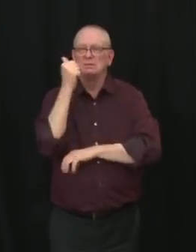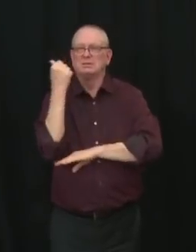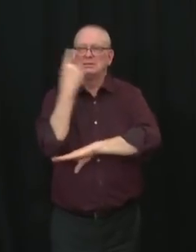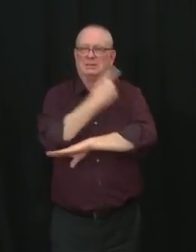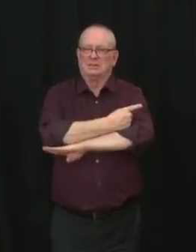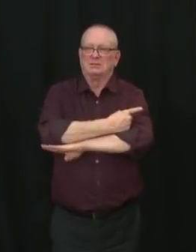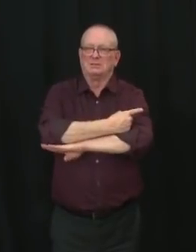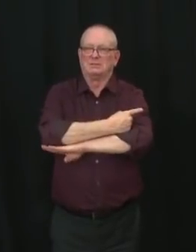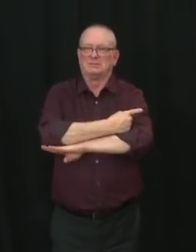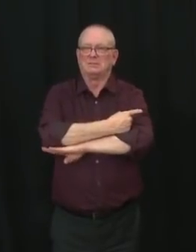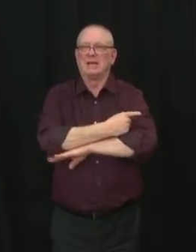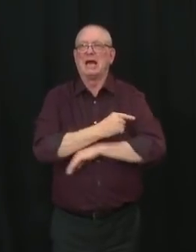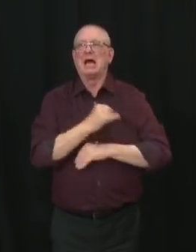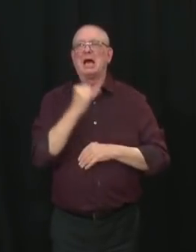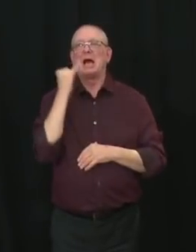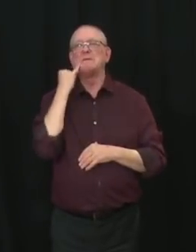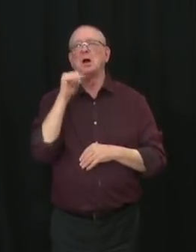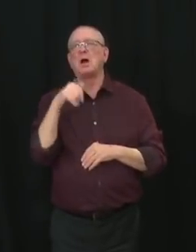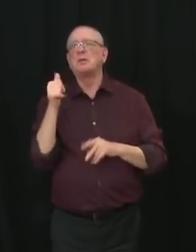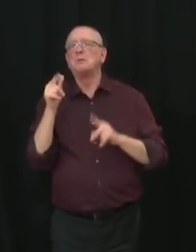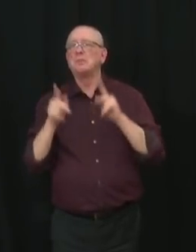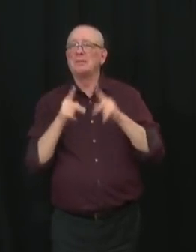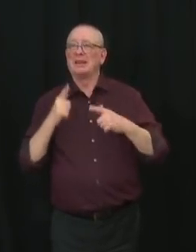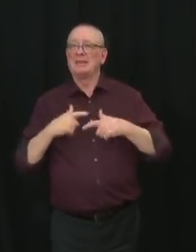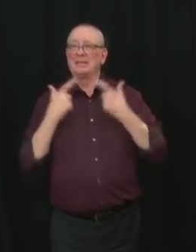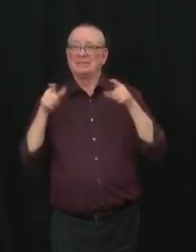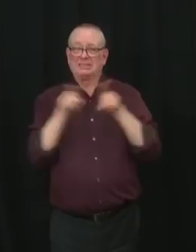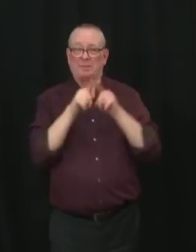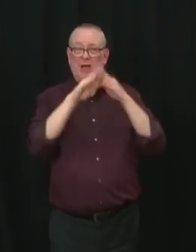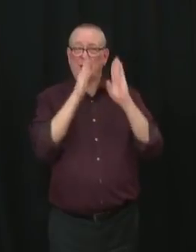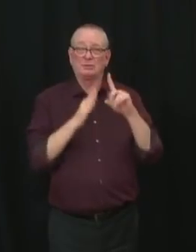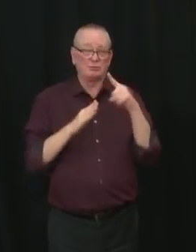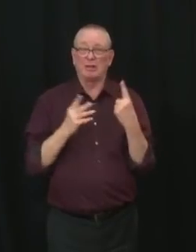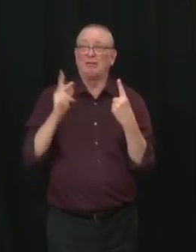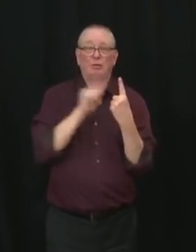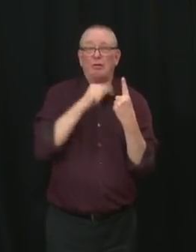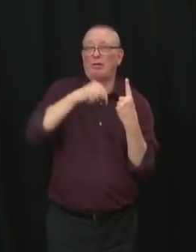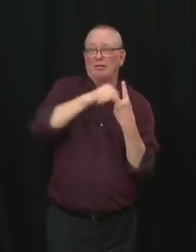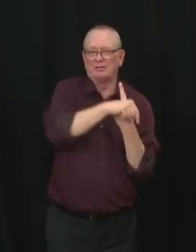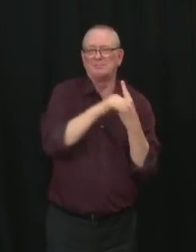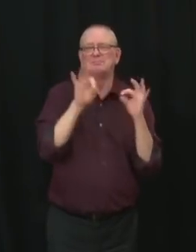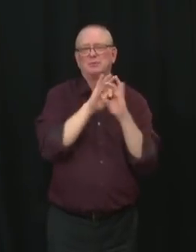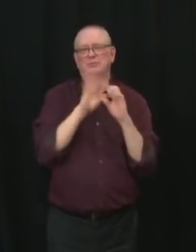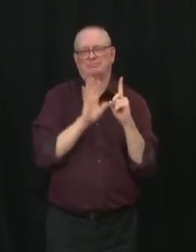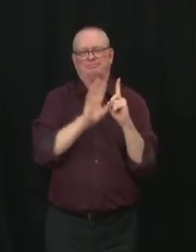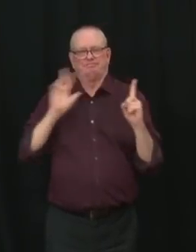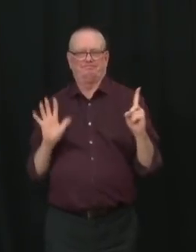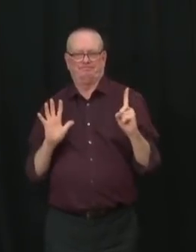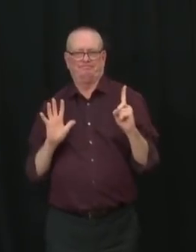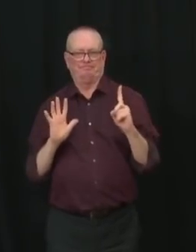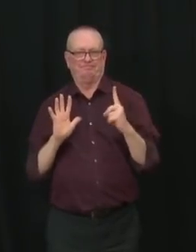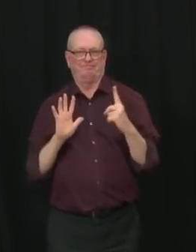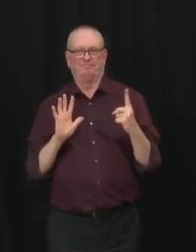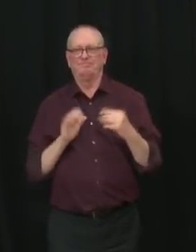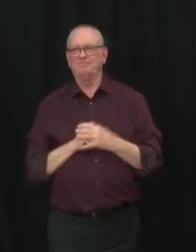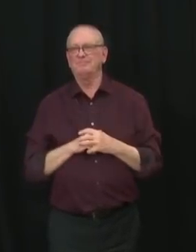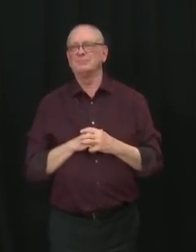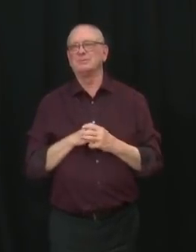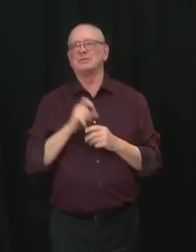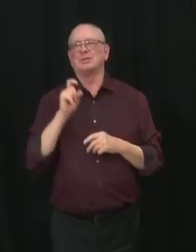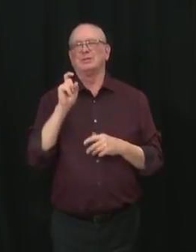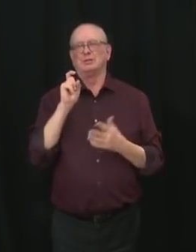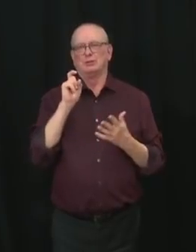share a home with others, you should isolate away from the rest of the household, and at minimum should wear a well-fitting medical